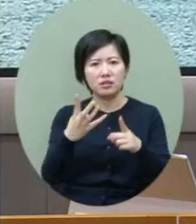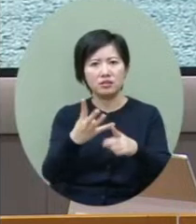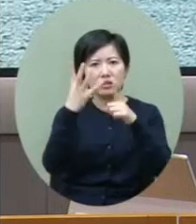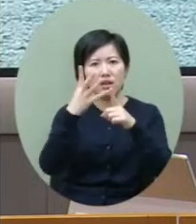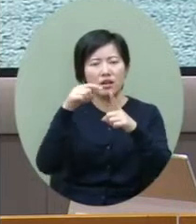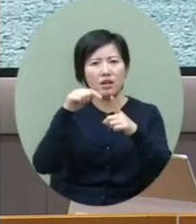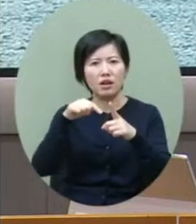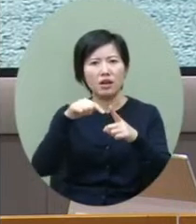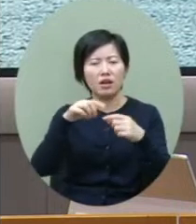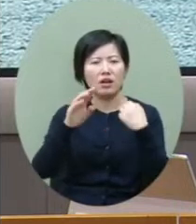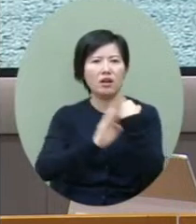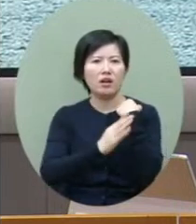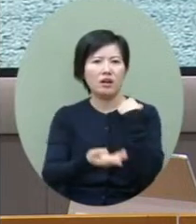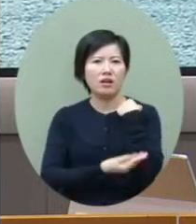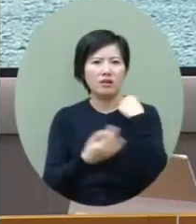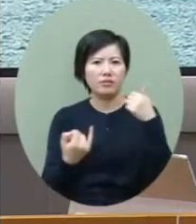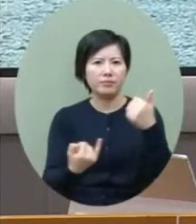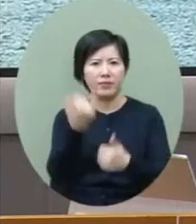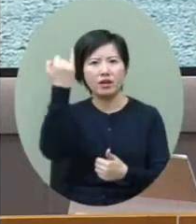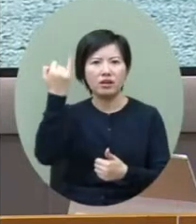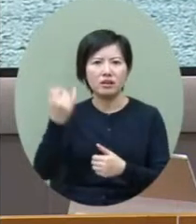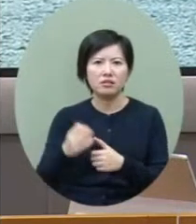220